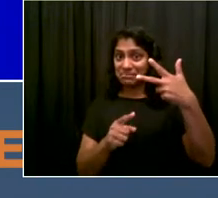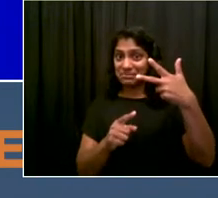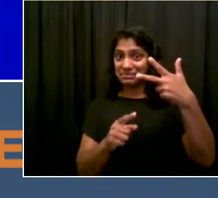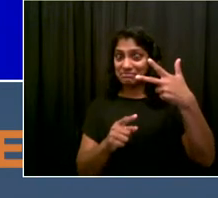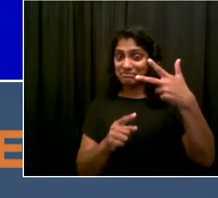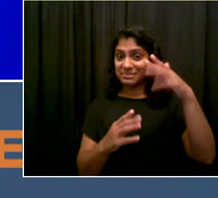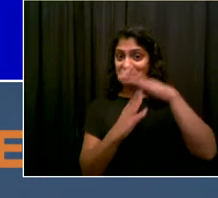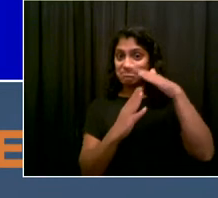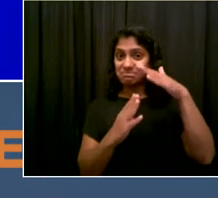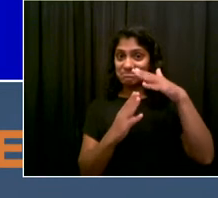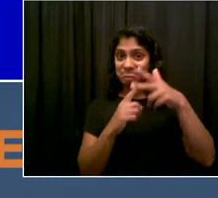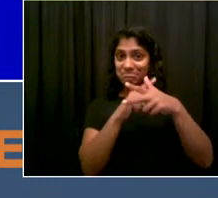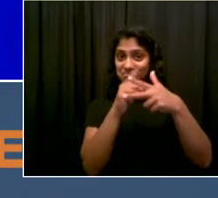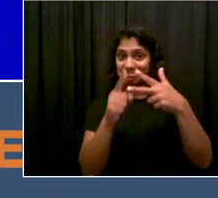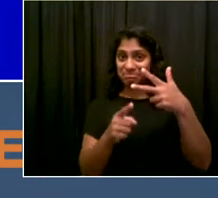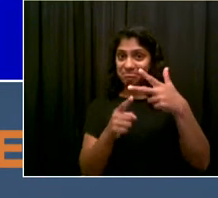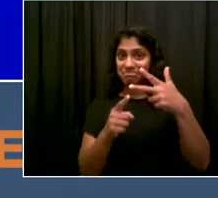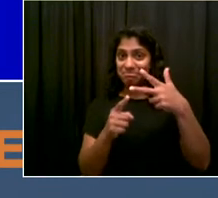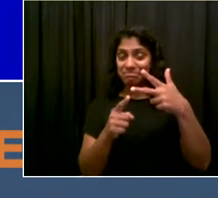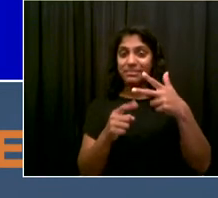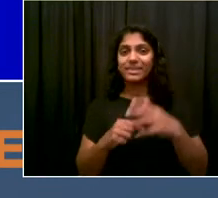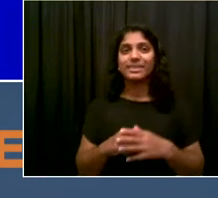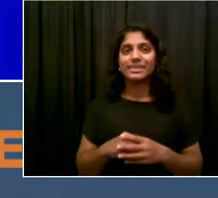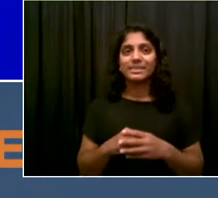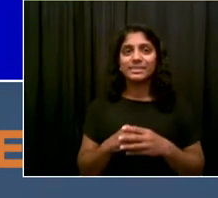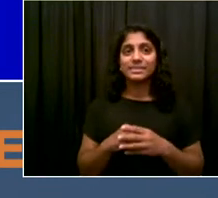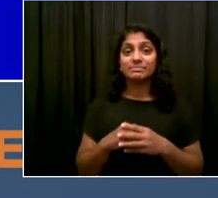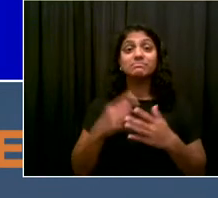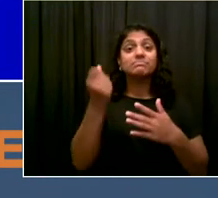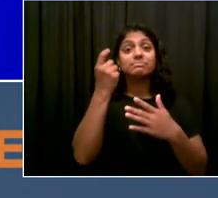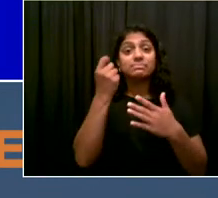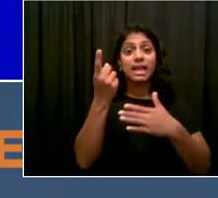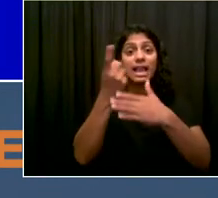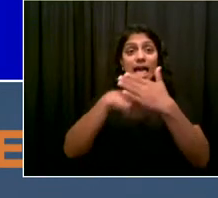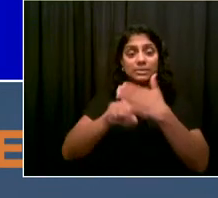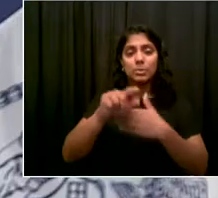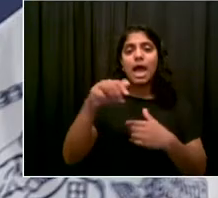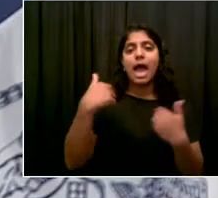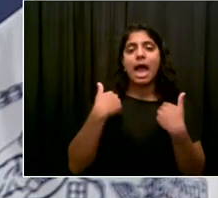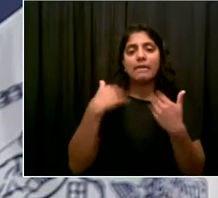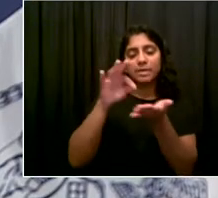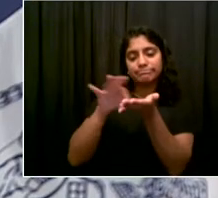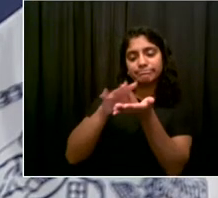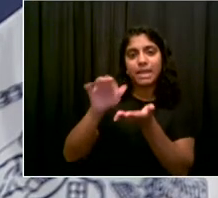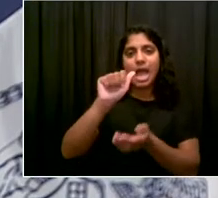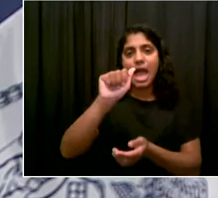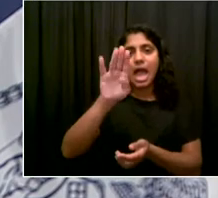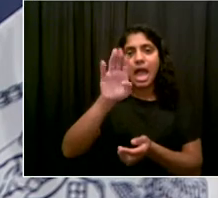tabulation next week. Full certification July 12th. So we got a ways to go here.